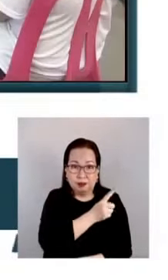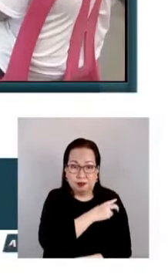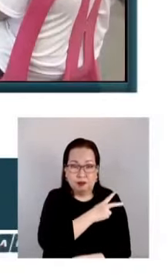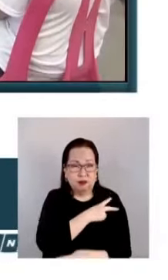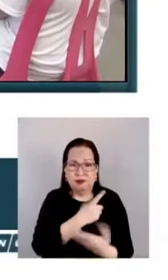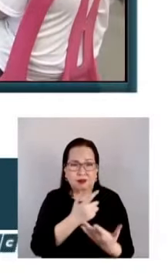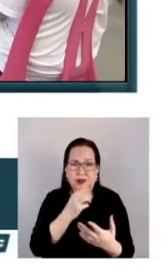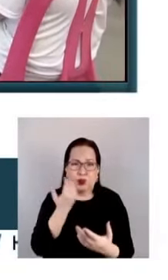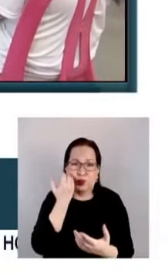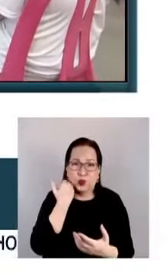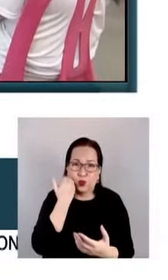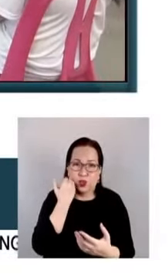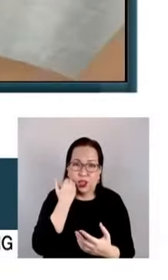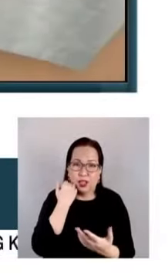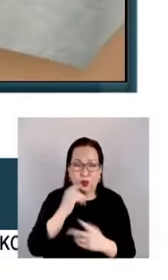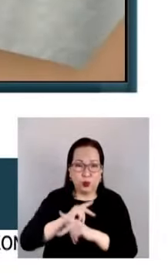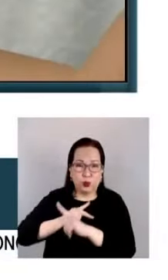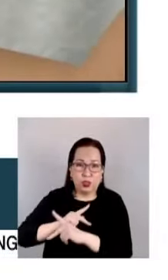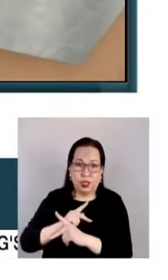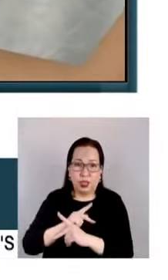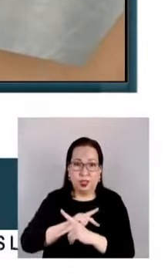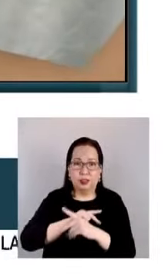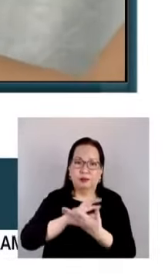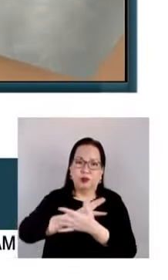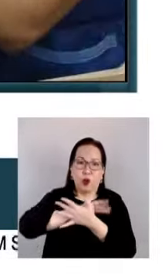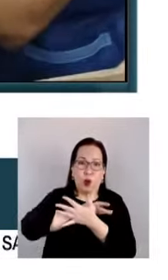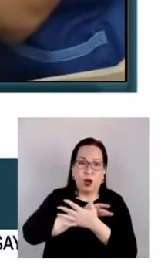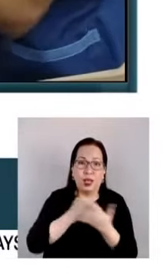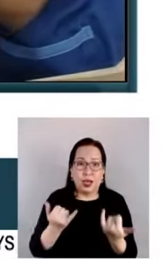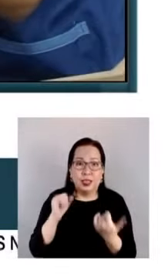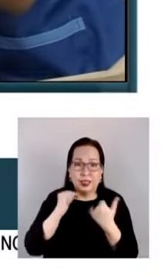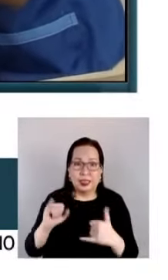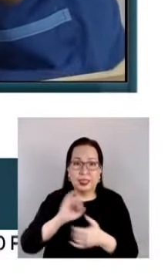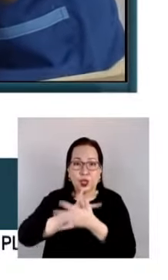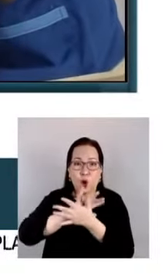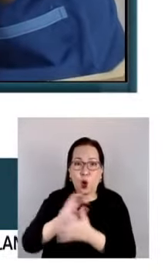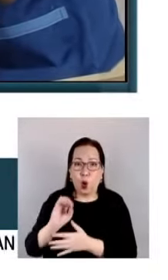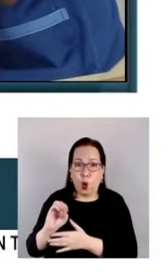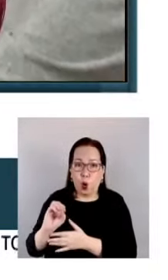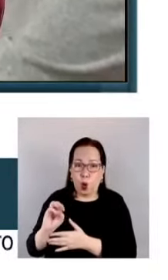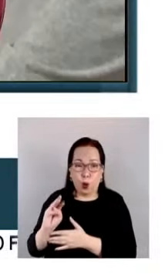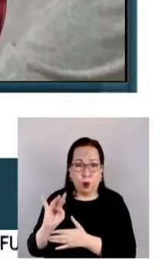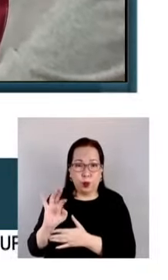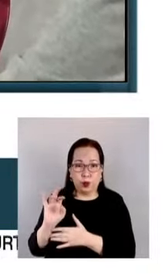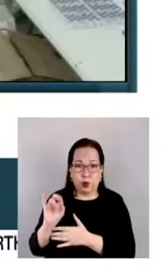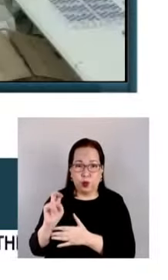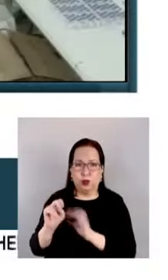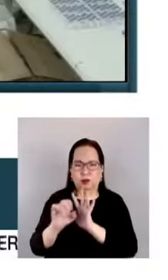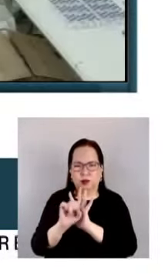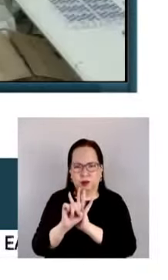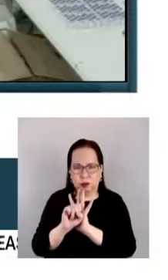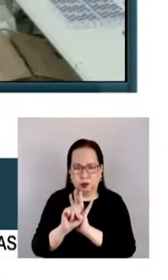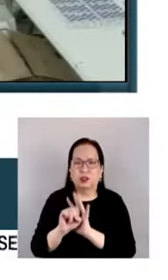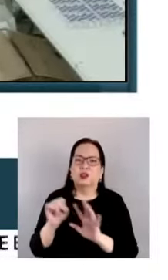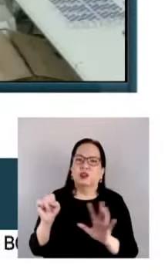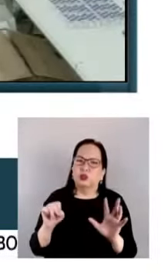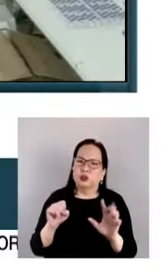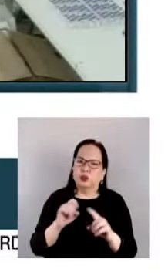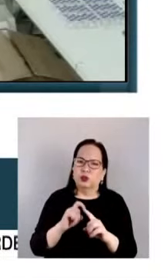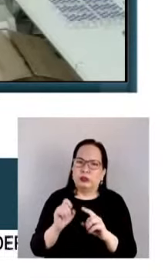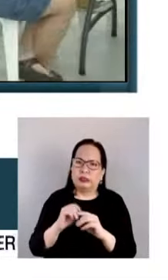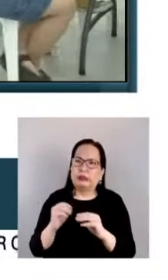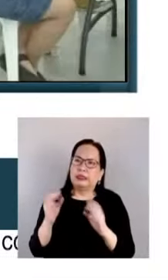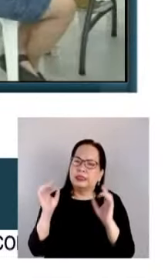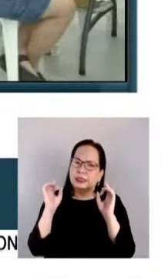variant. We are still in the Omicron era of this pandemic, which is highly transmissible, which also affect the immunity of